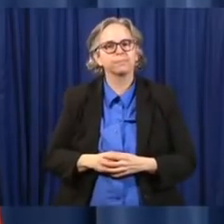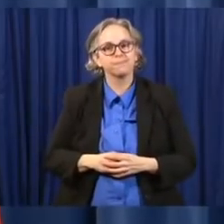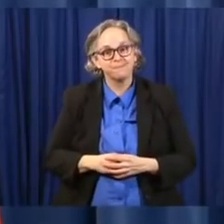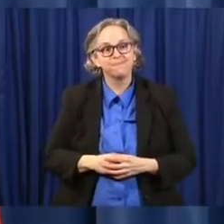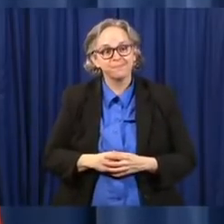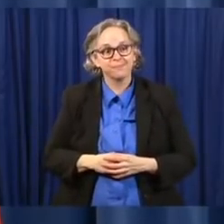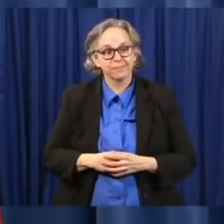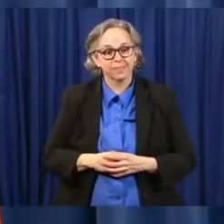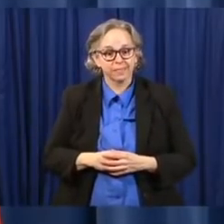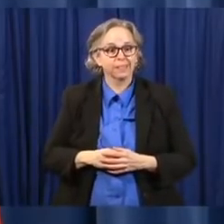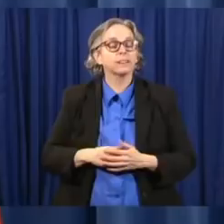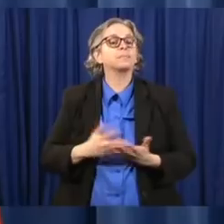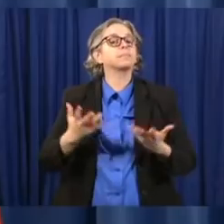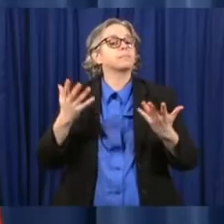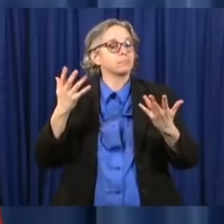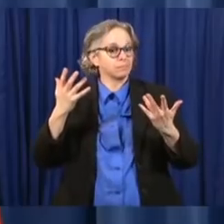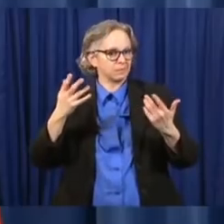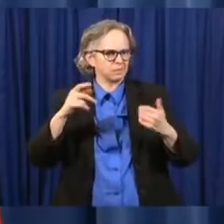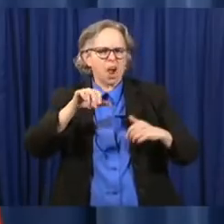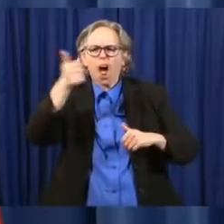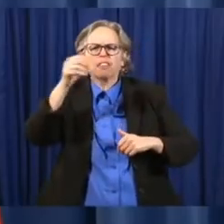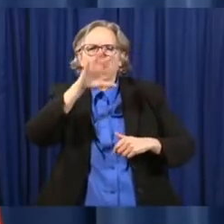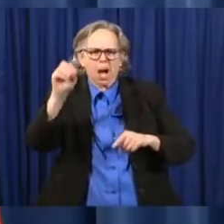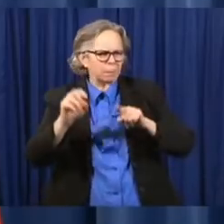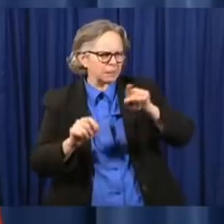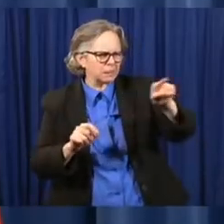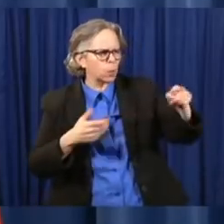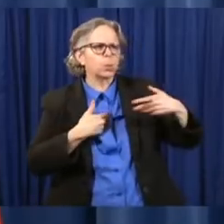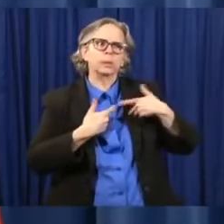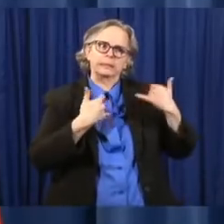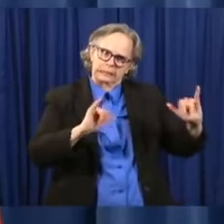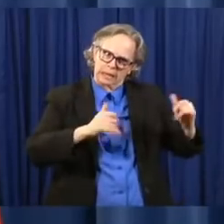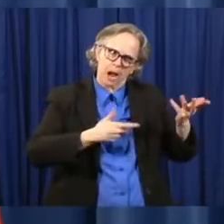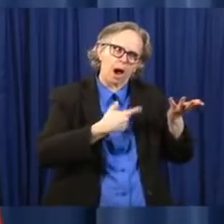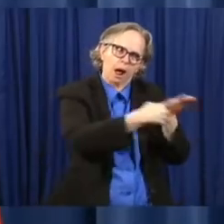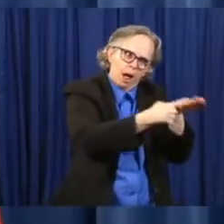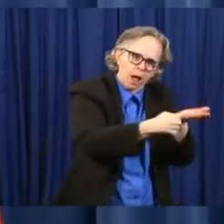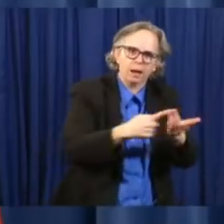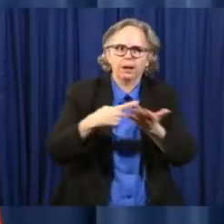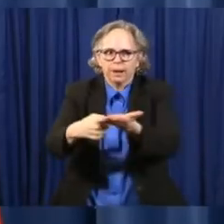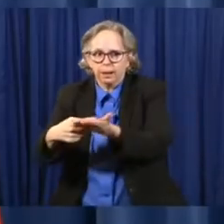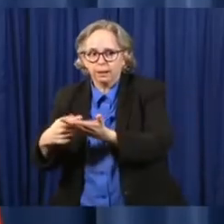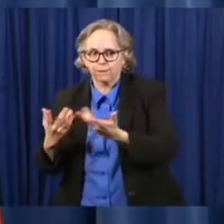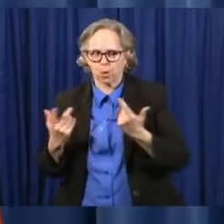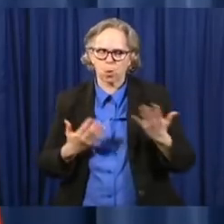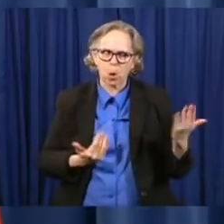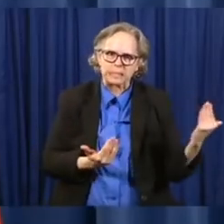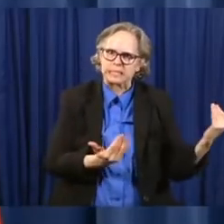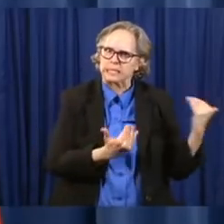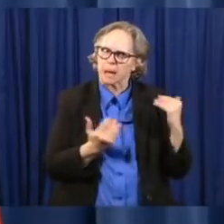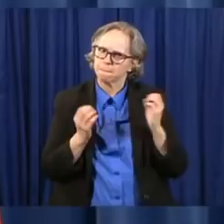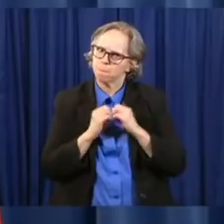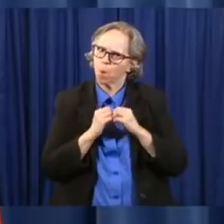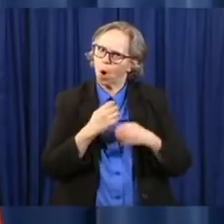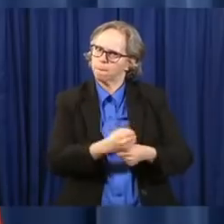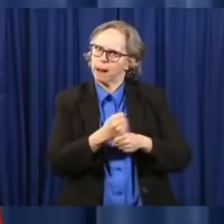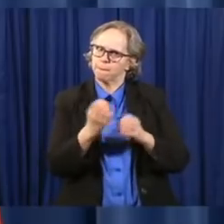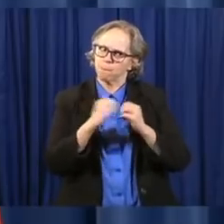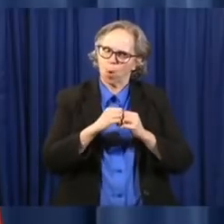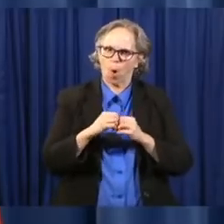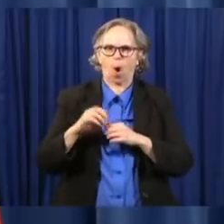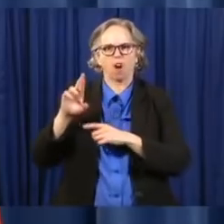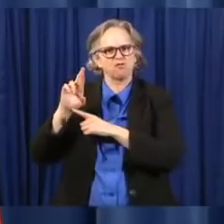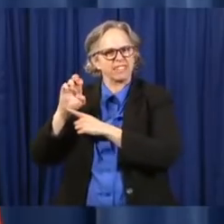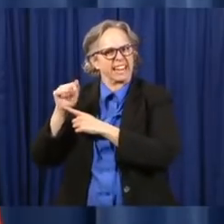also working with other companies as well to make additional reagent kits available so that we can continue to ramp